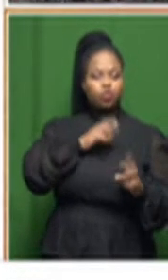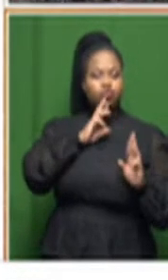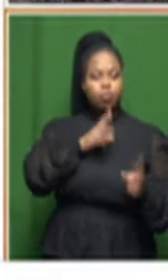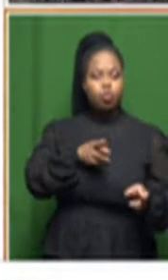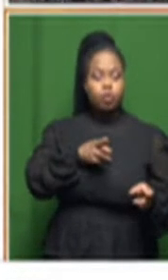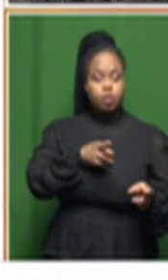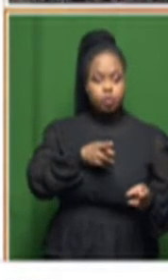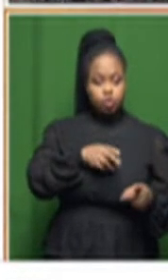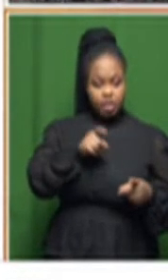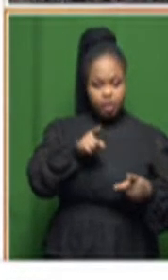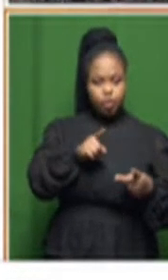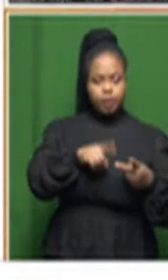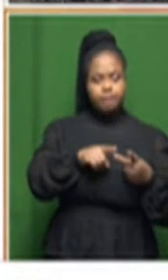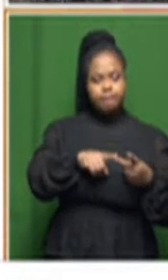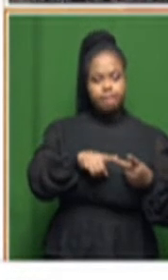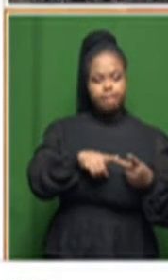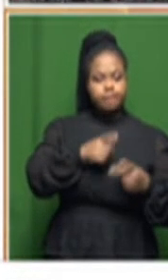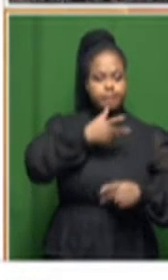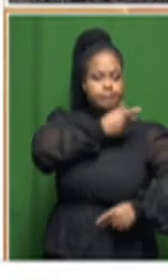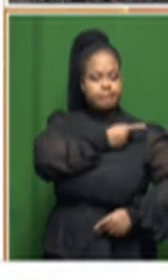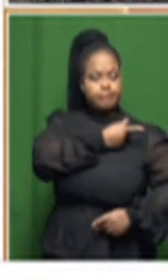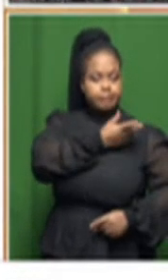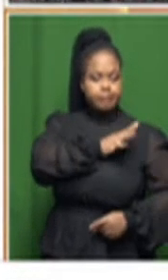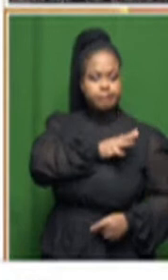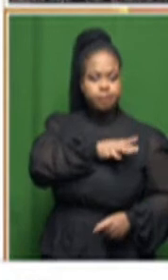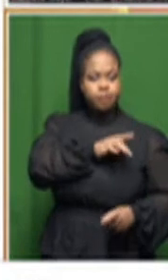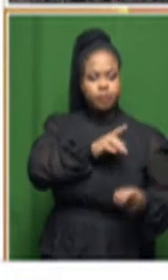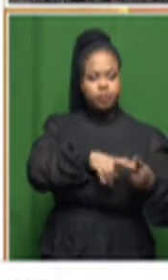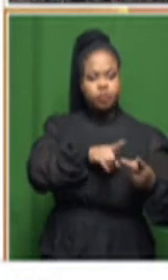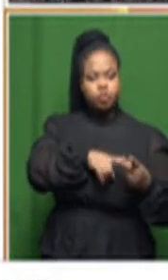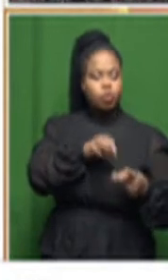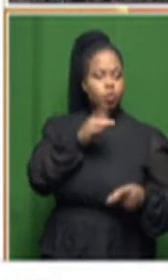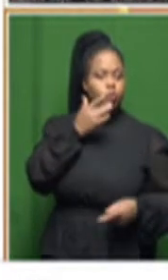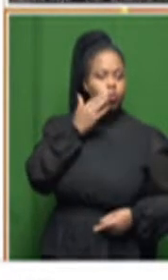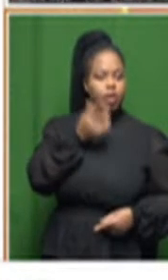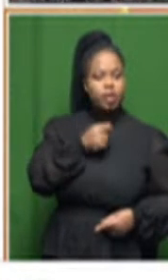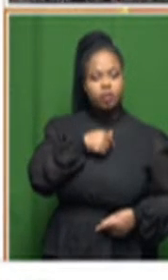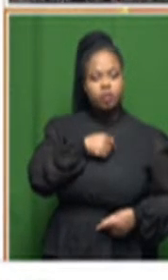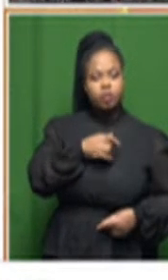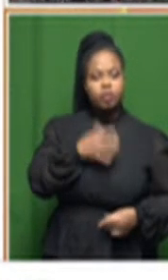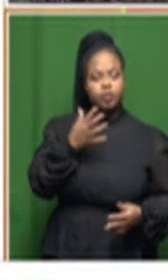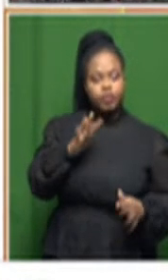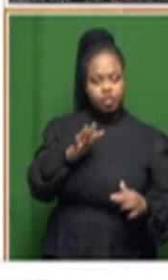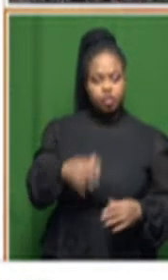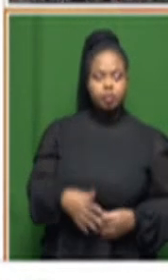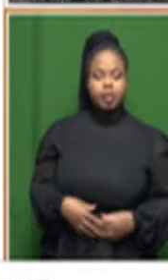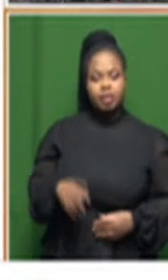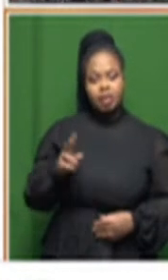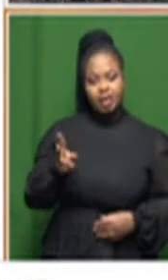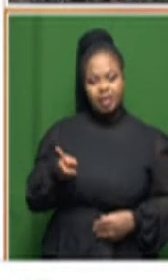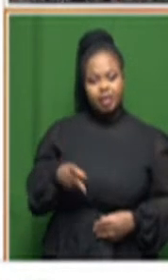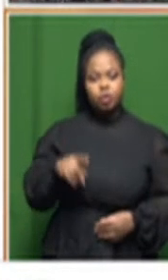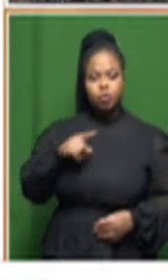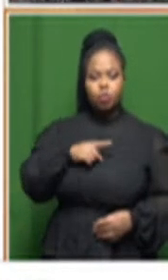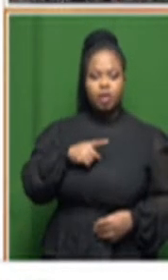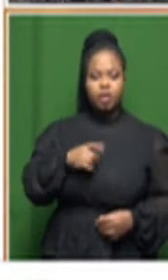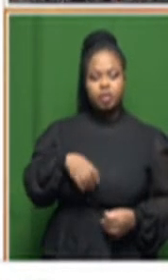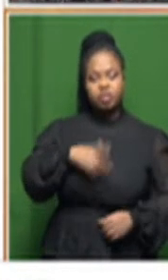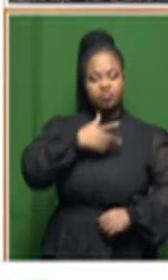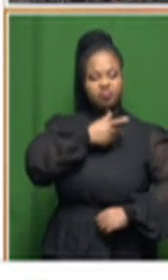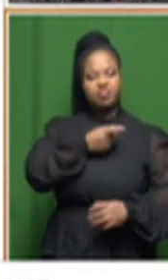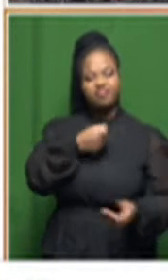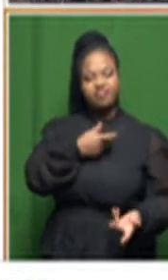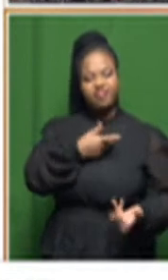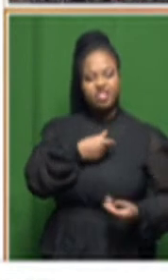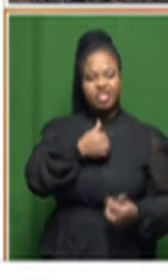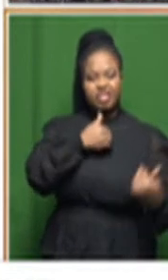adverse events following immunization, as well as adverse drug reactions for medicines. There's also drug safety news to keep people